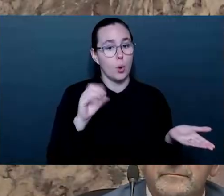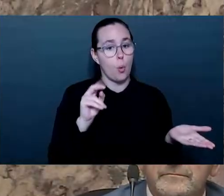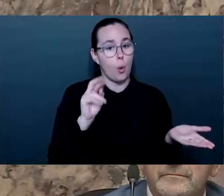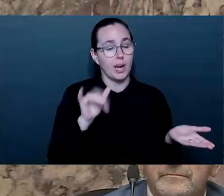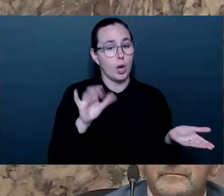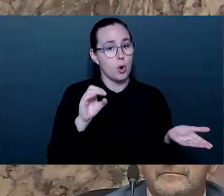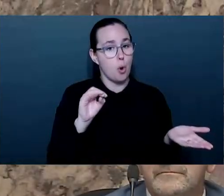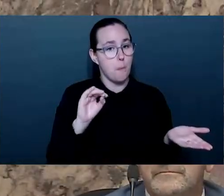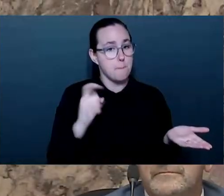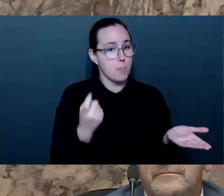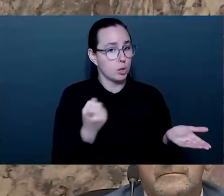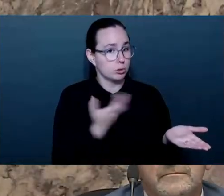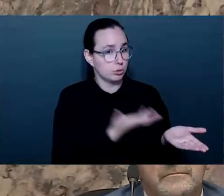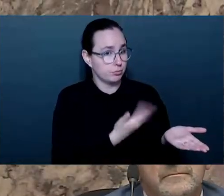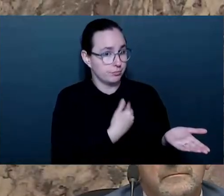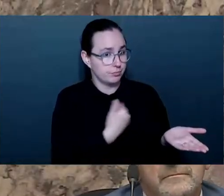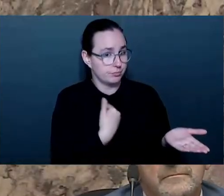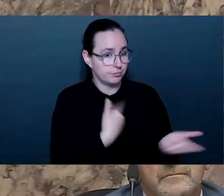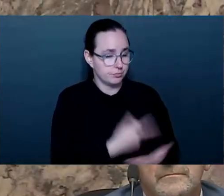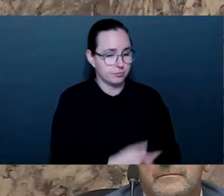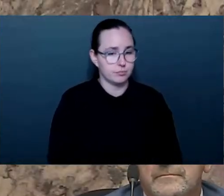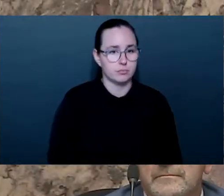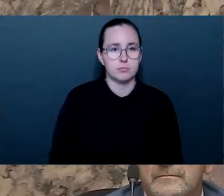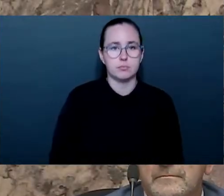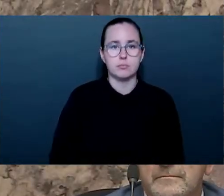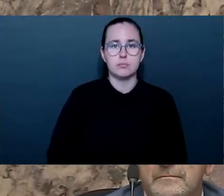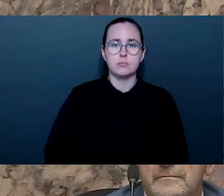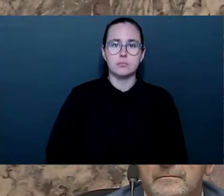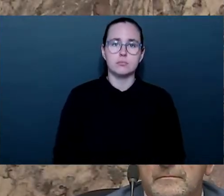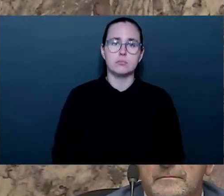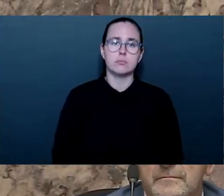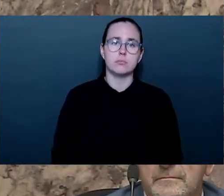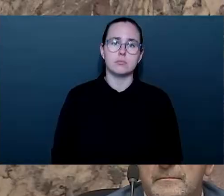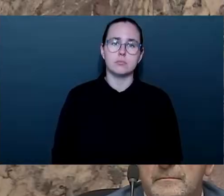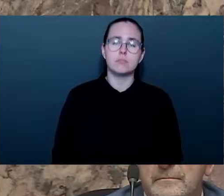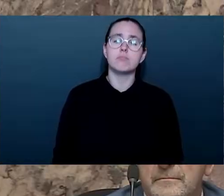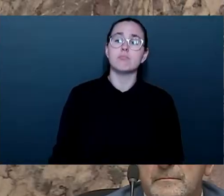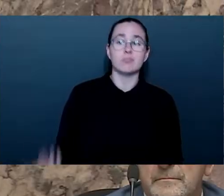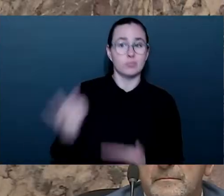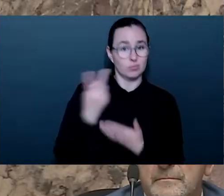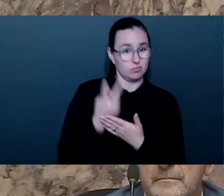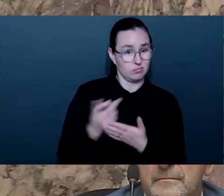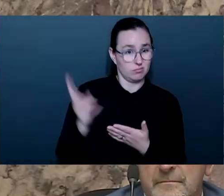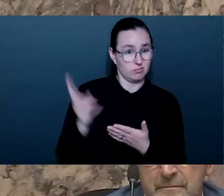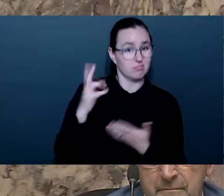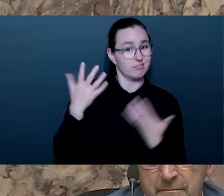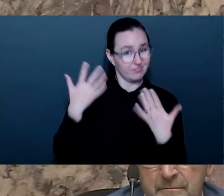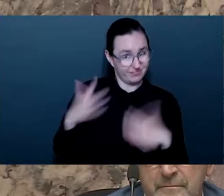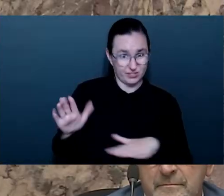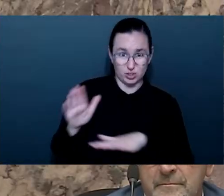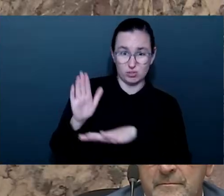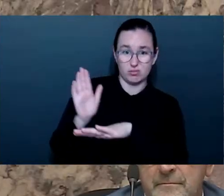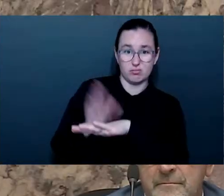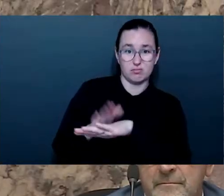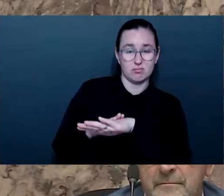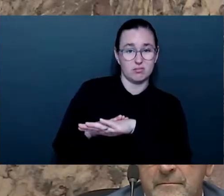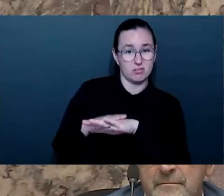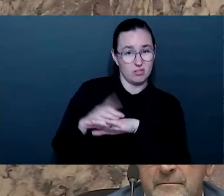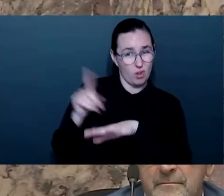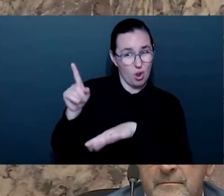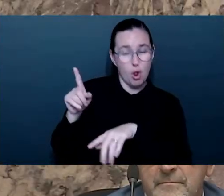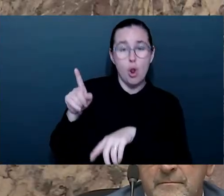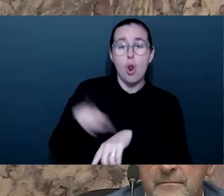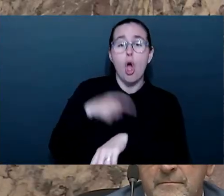we warned this government of the unintended consequences of their long-term care cuts. Harrow Park nonprofit residents are now missing